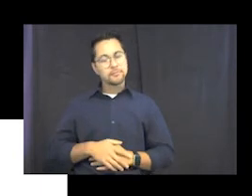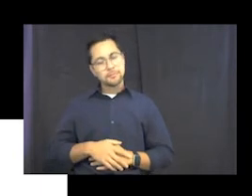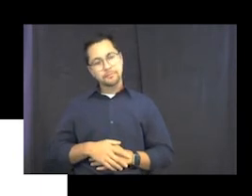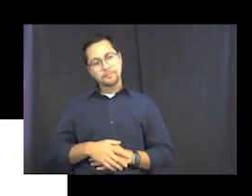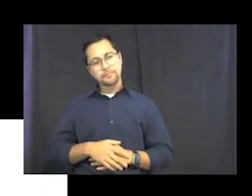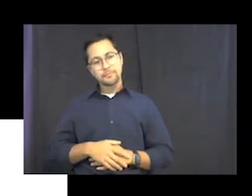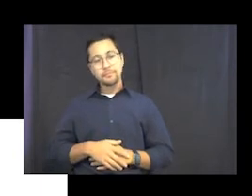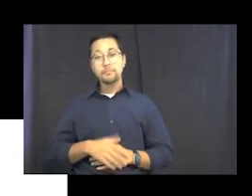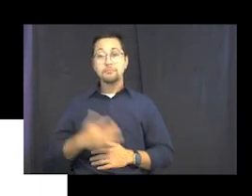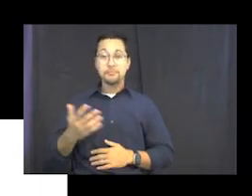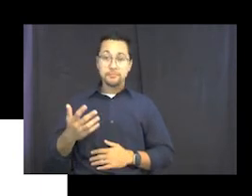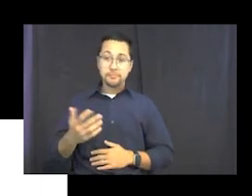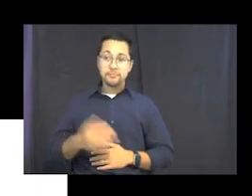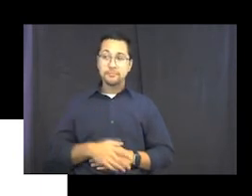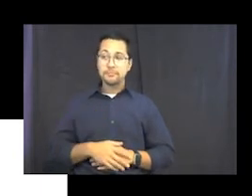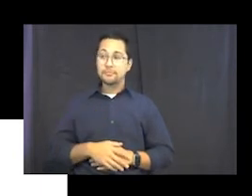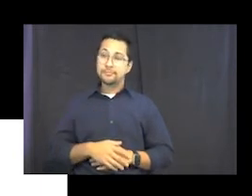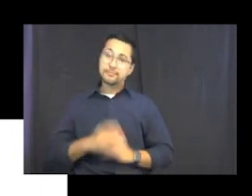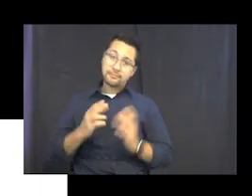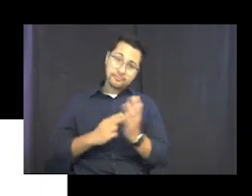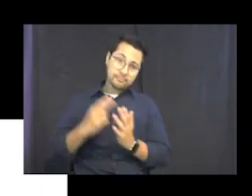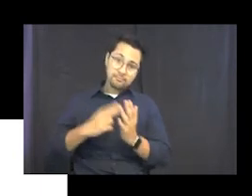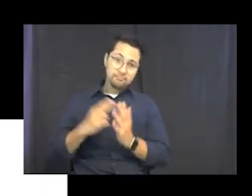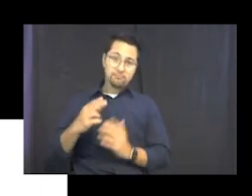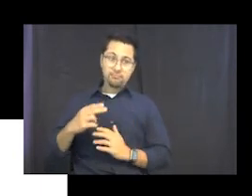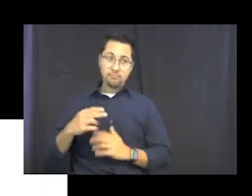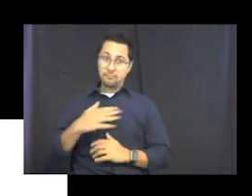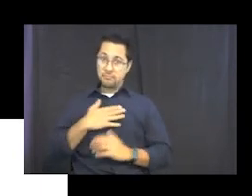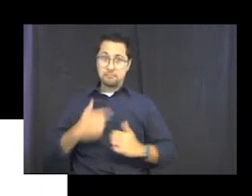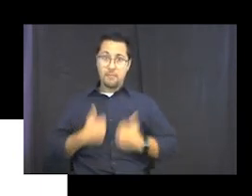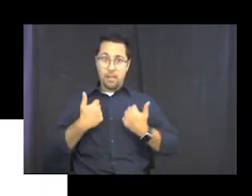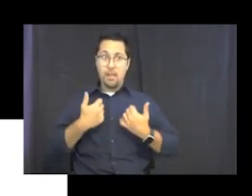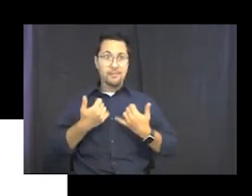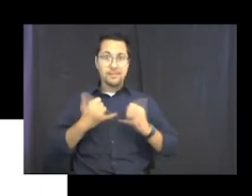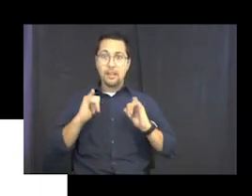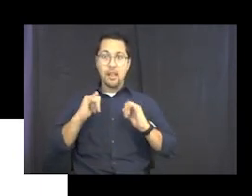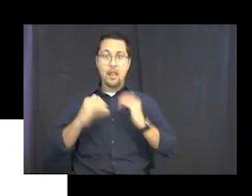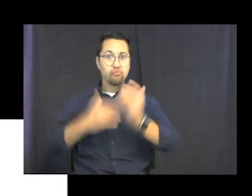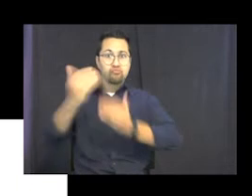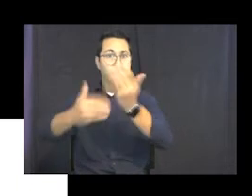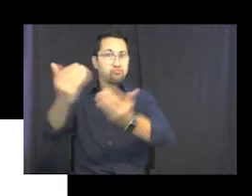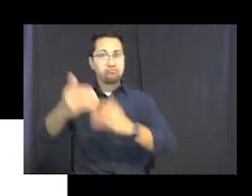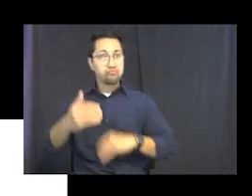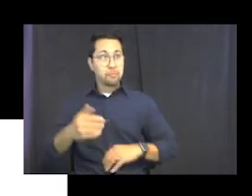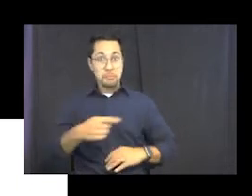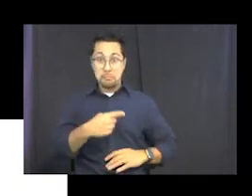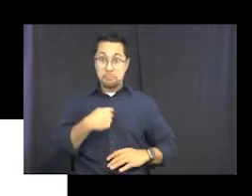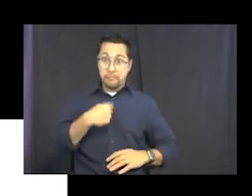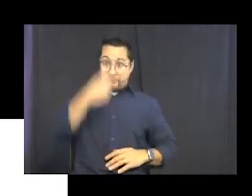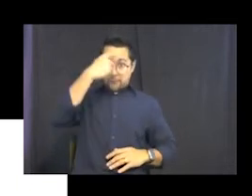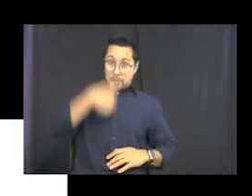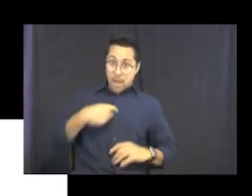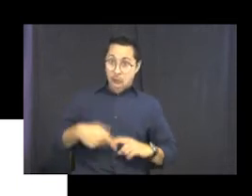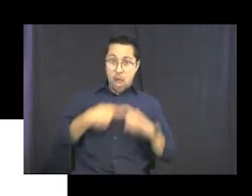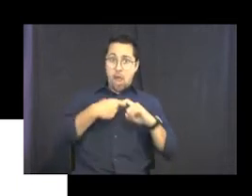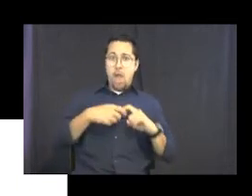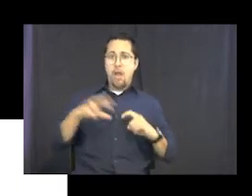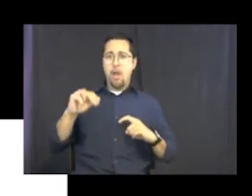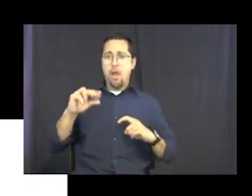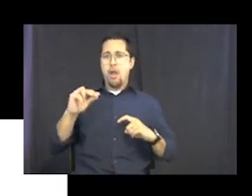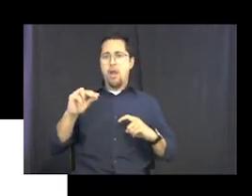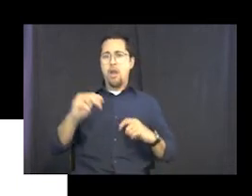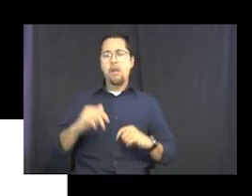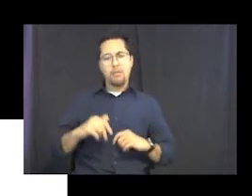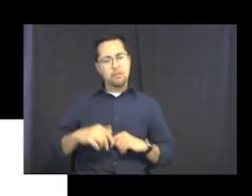personally. Is honestly, life did not stop one bit at for me. It only